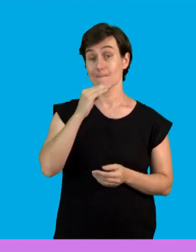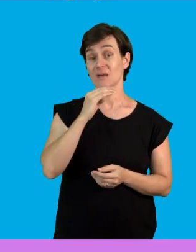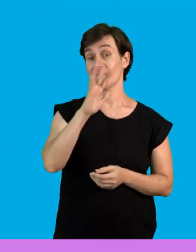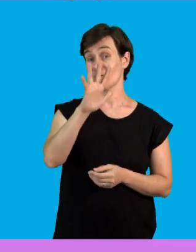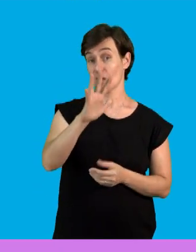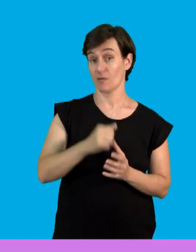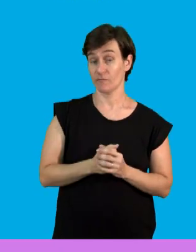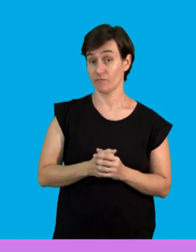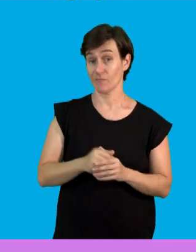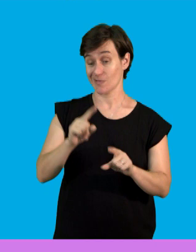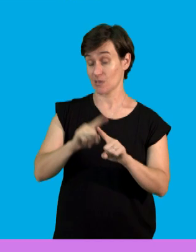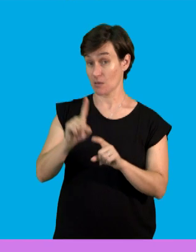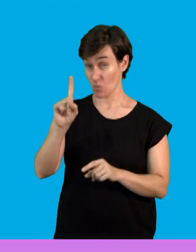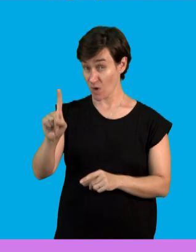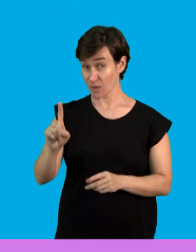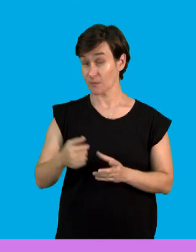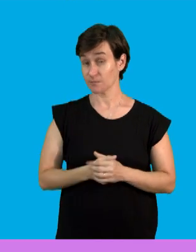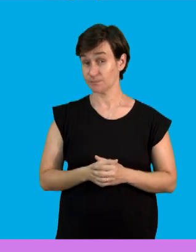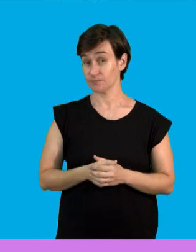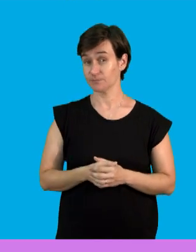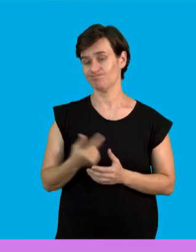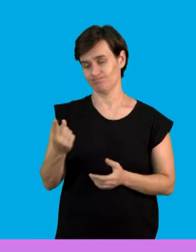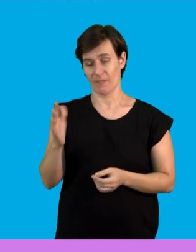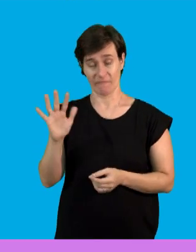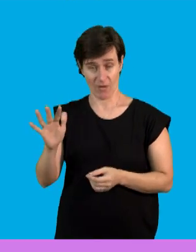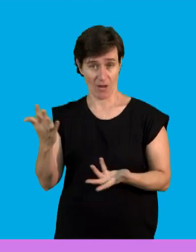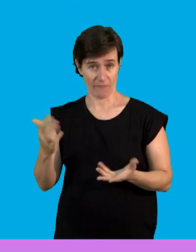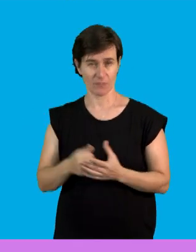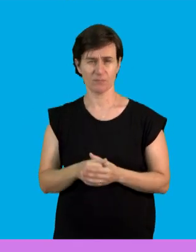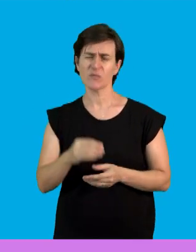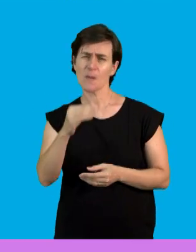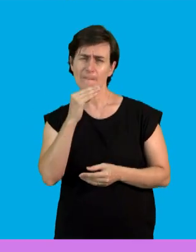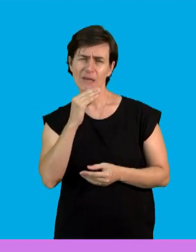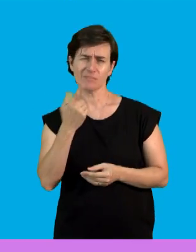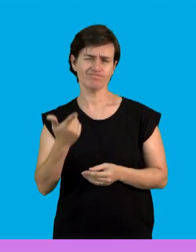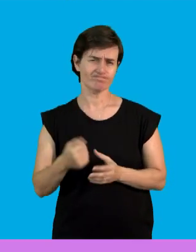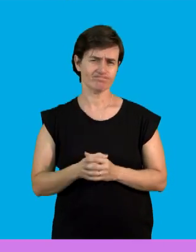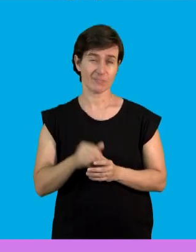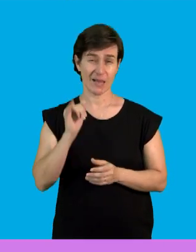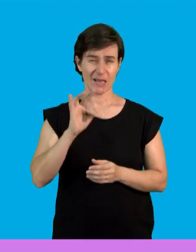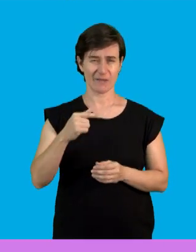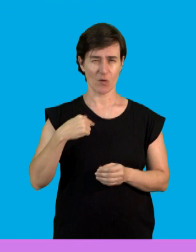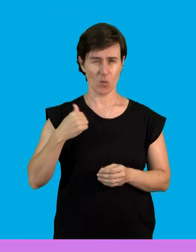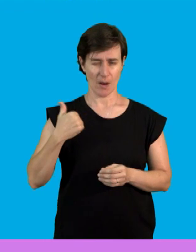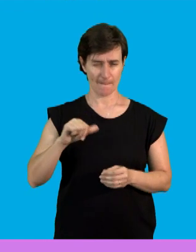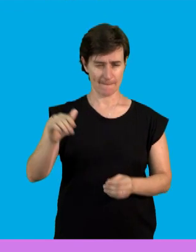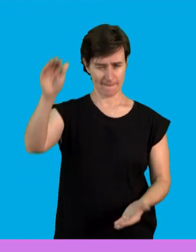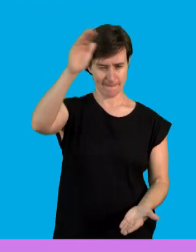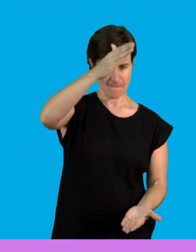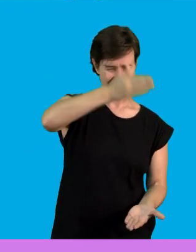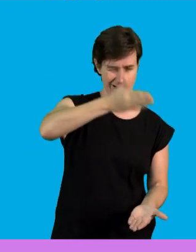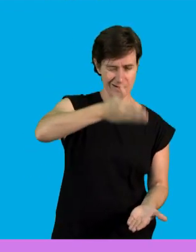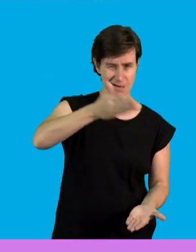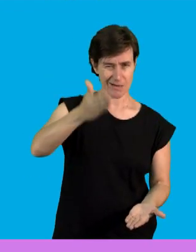1,650. We sort of know it's going to be 1, so it's going to be 5 times 1, which